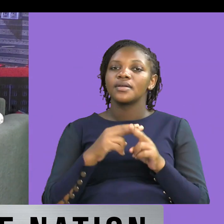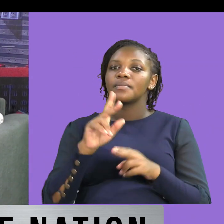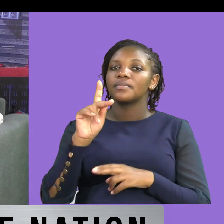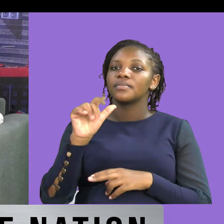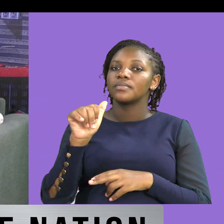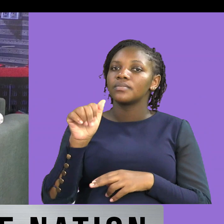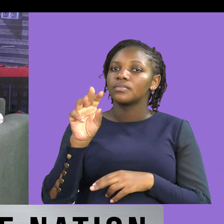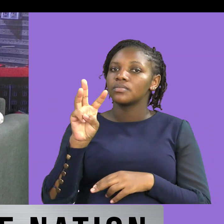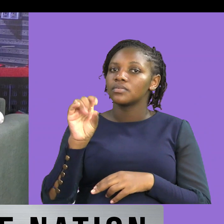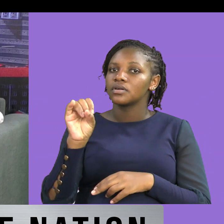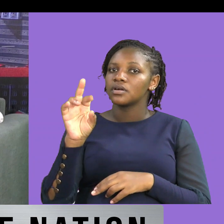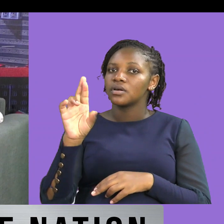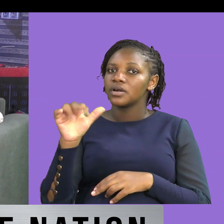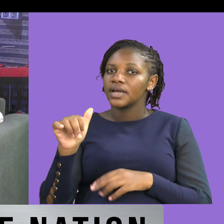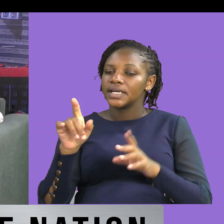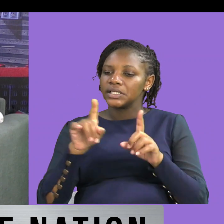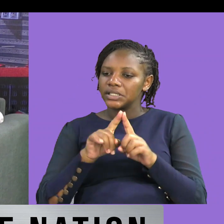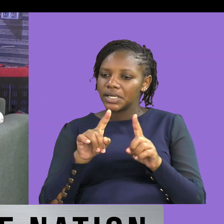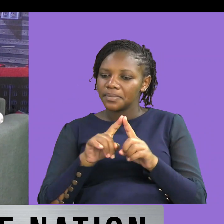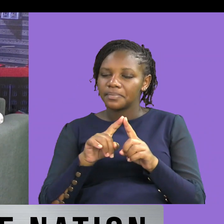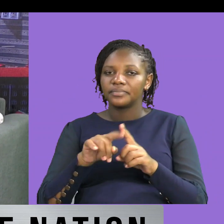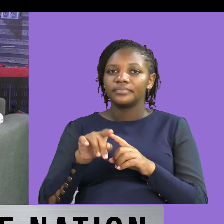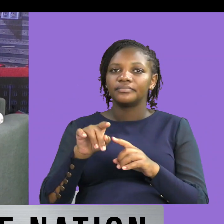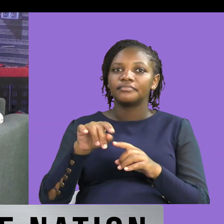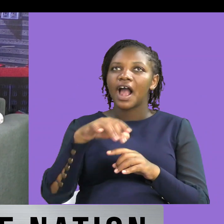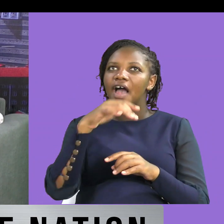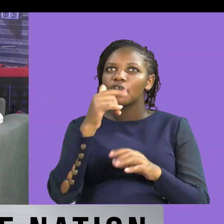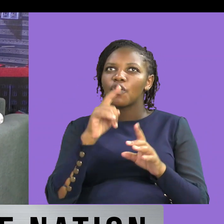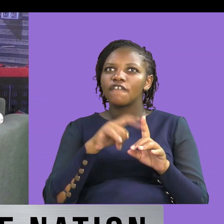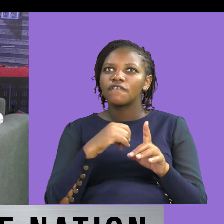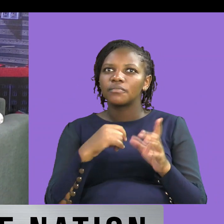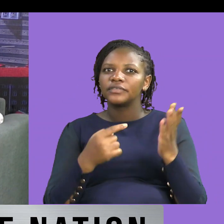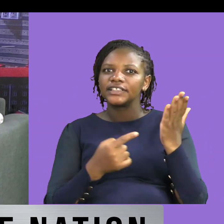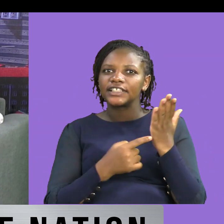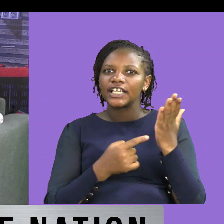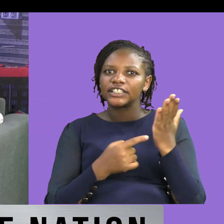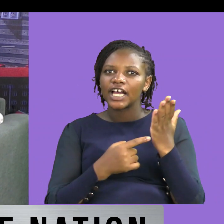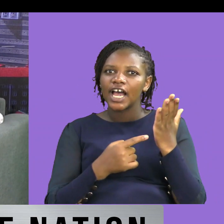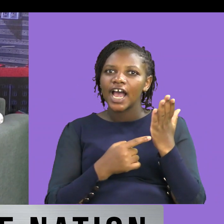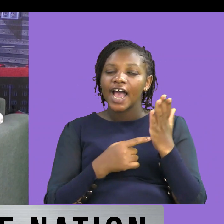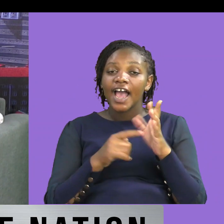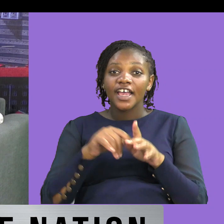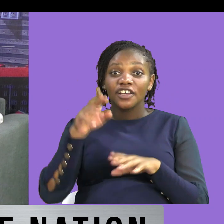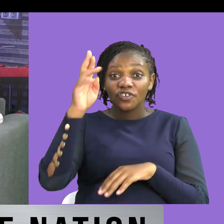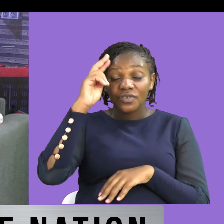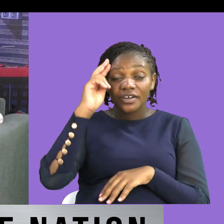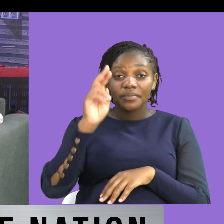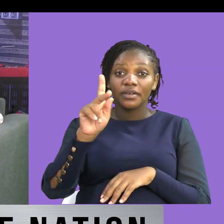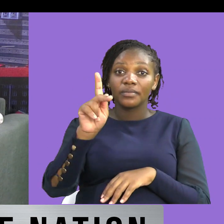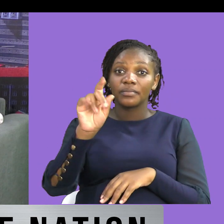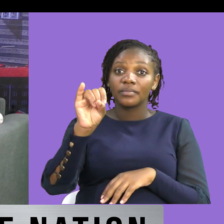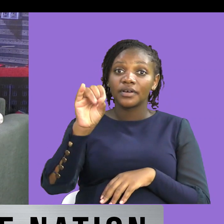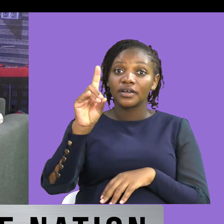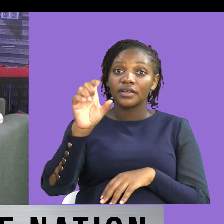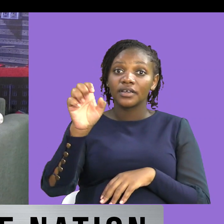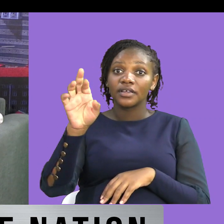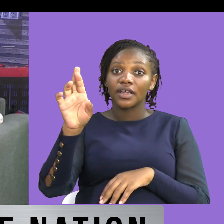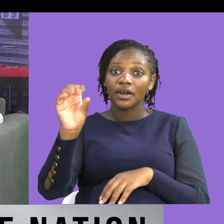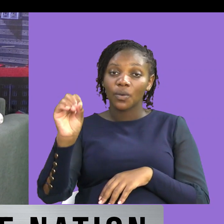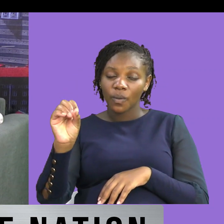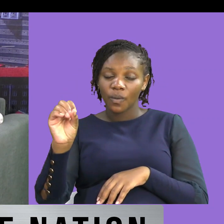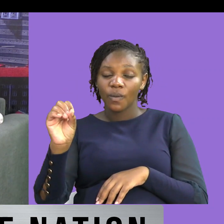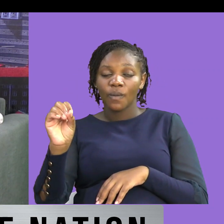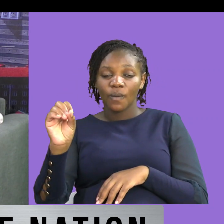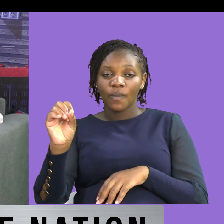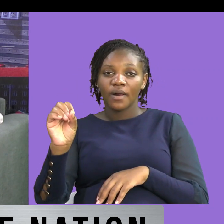Kawira Mwangaza. And also we have in Taita Taveta. Yeah, and I remember Kidero also almost made it to Yeah, independent there in were. Homa